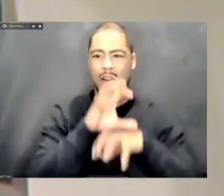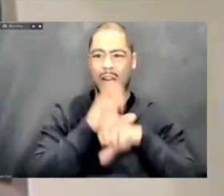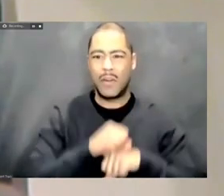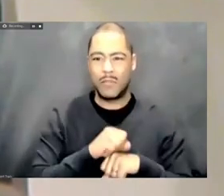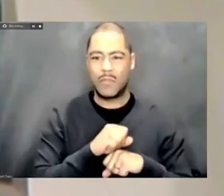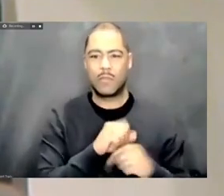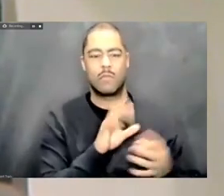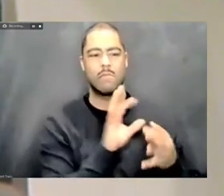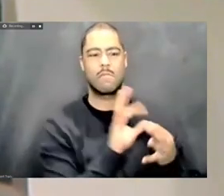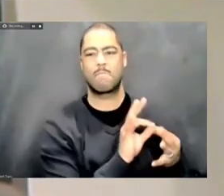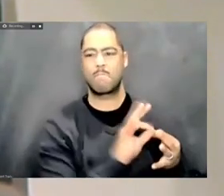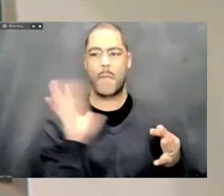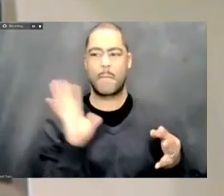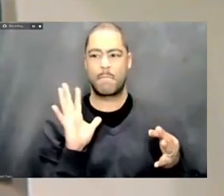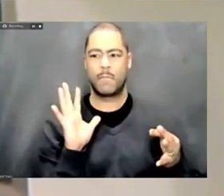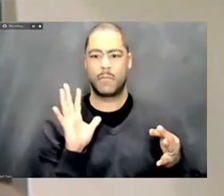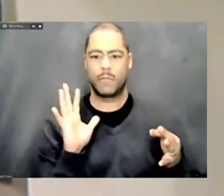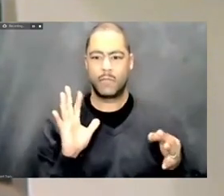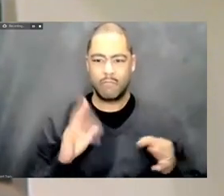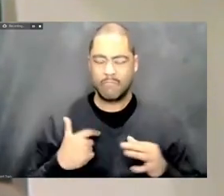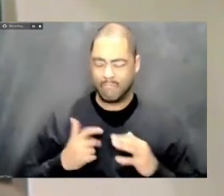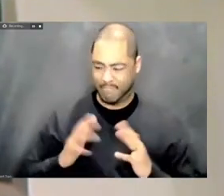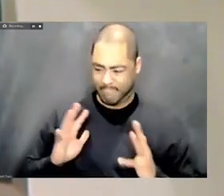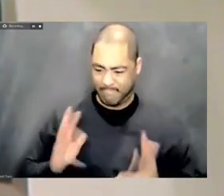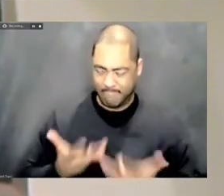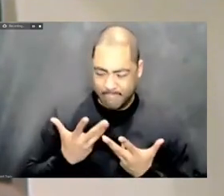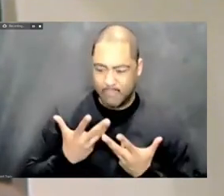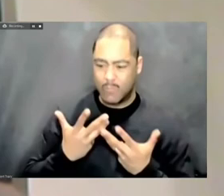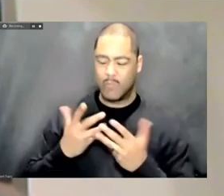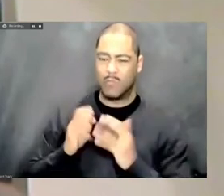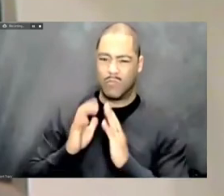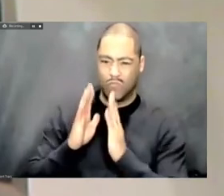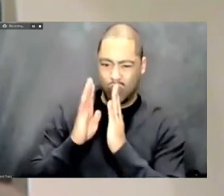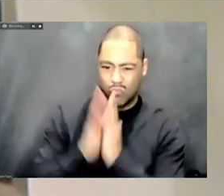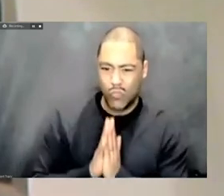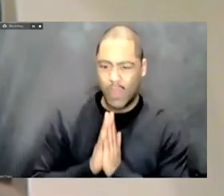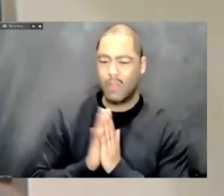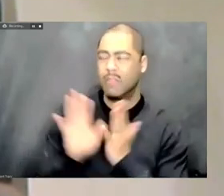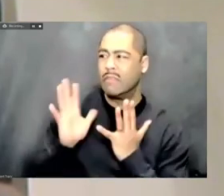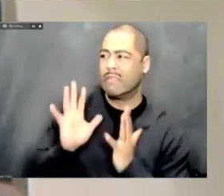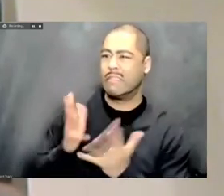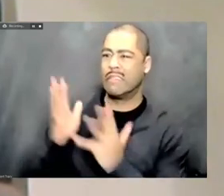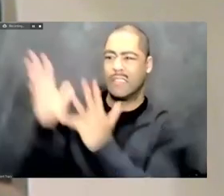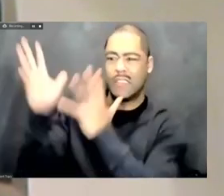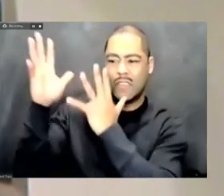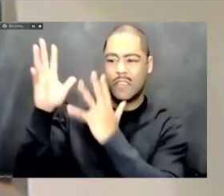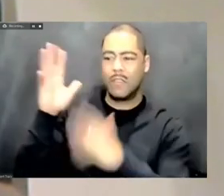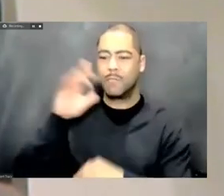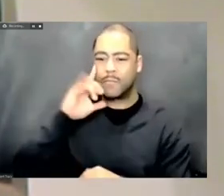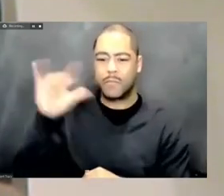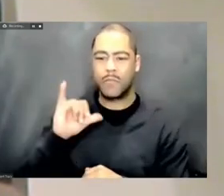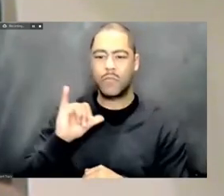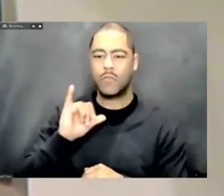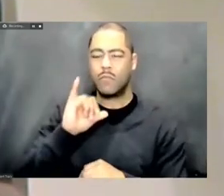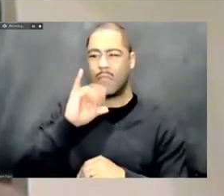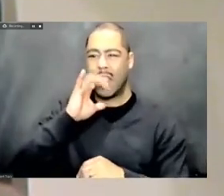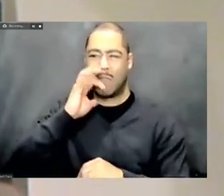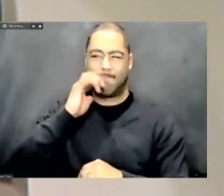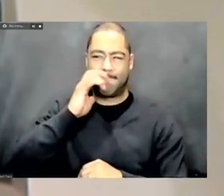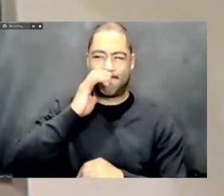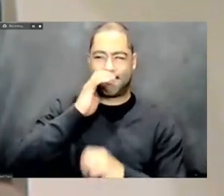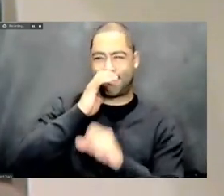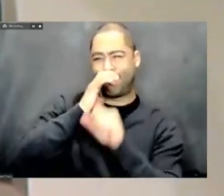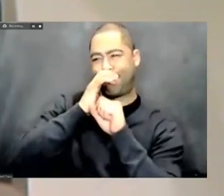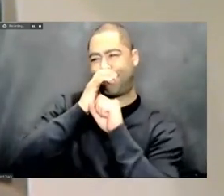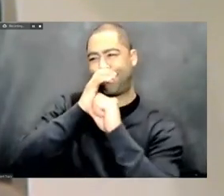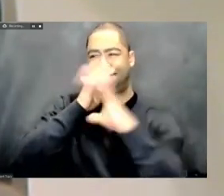myrrh is to stir up in prayer or be a lifting voice like trumpet that gathered the wind into a sweet breath, tickling the leaves